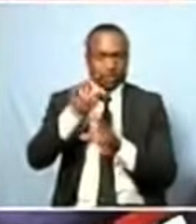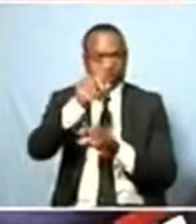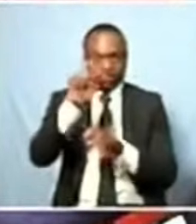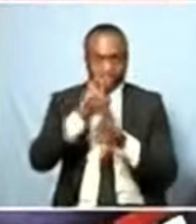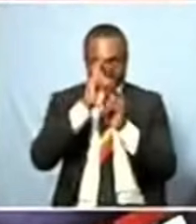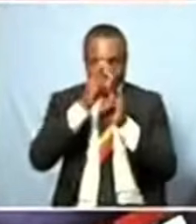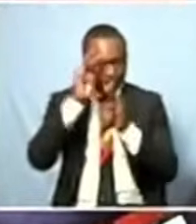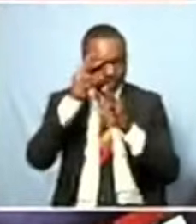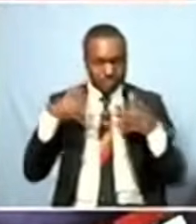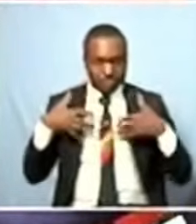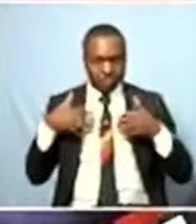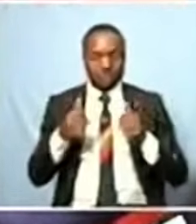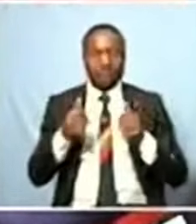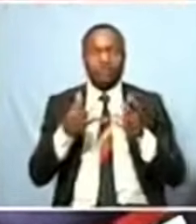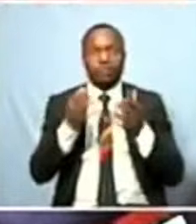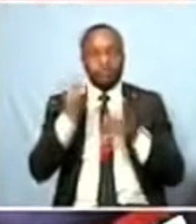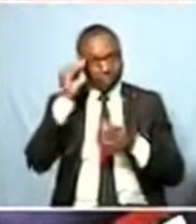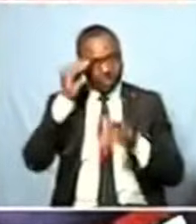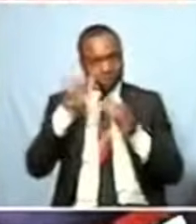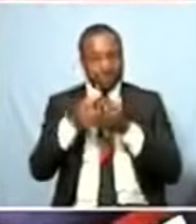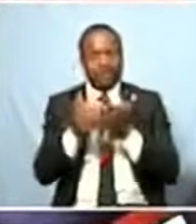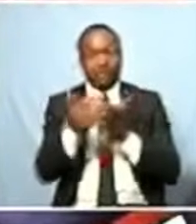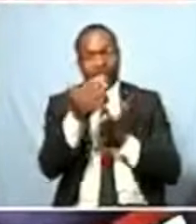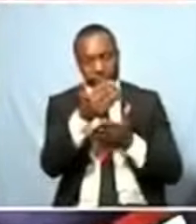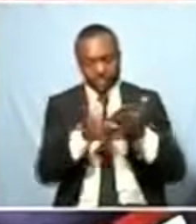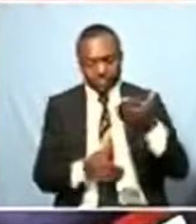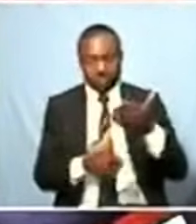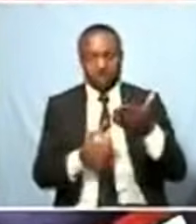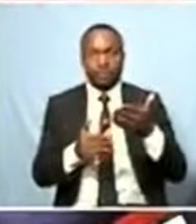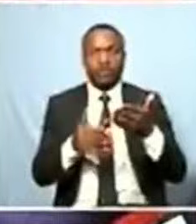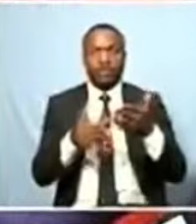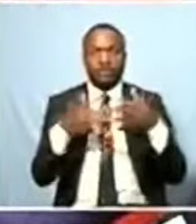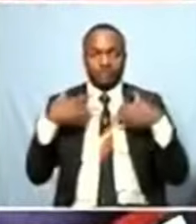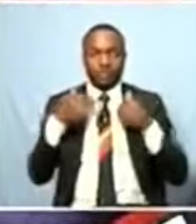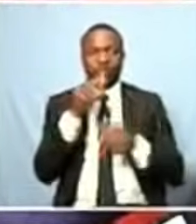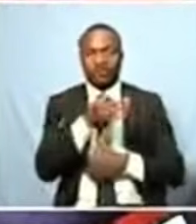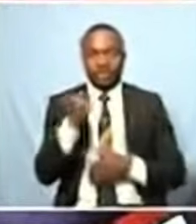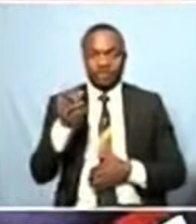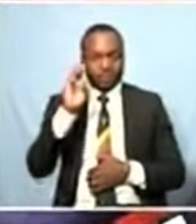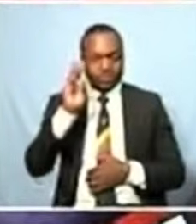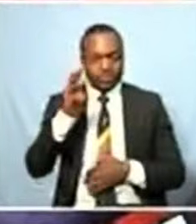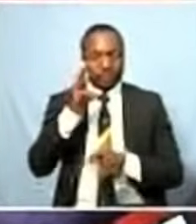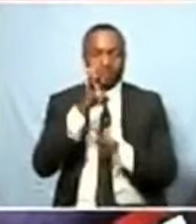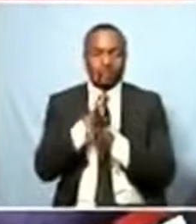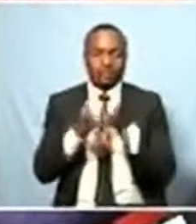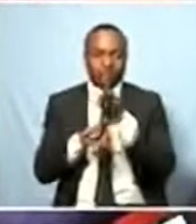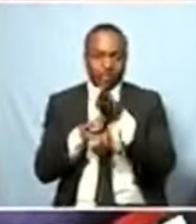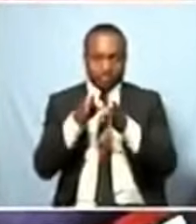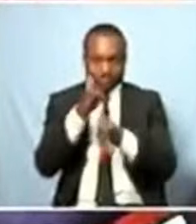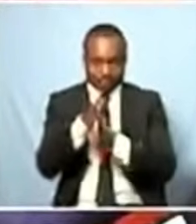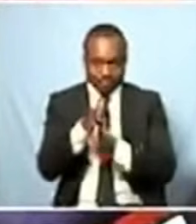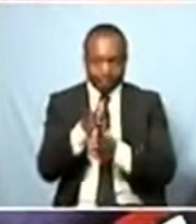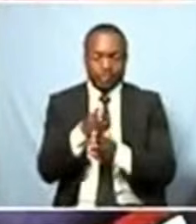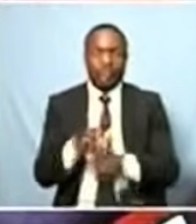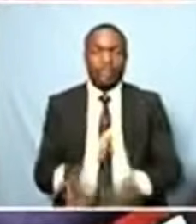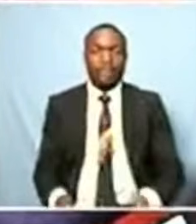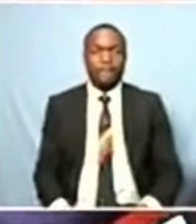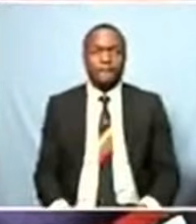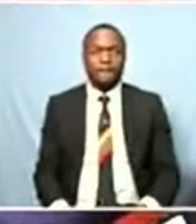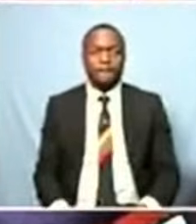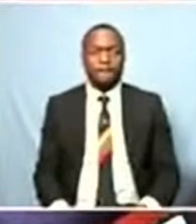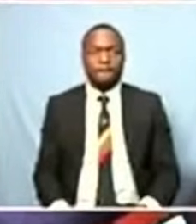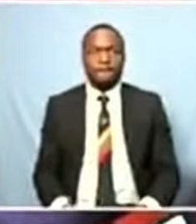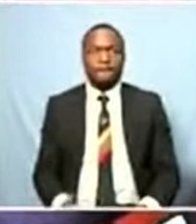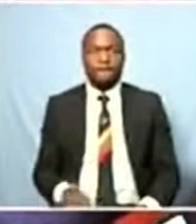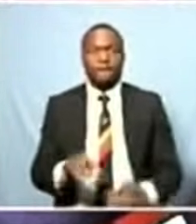Health. He wants to know in A, how many of the following health facilities are earmarked for construction under the Build to